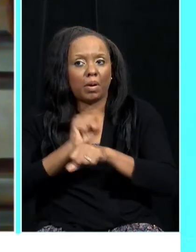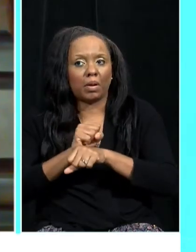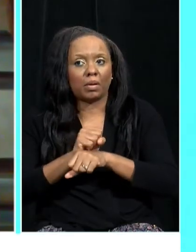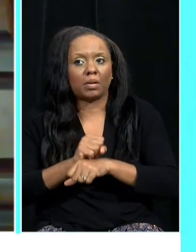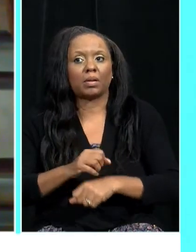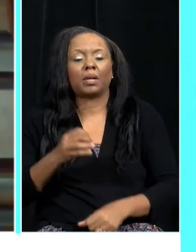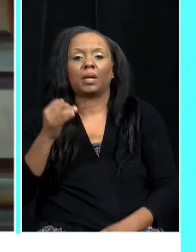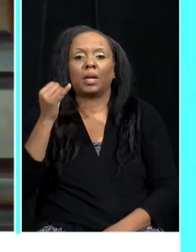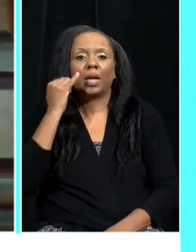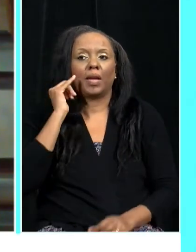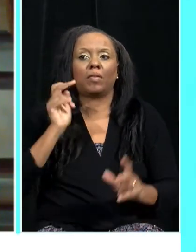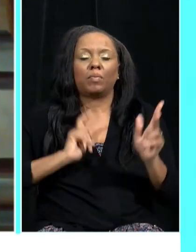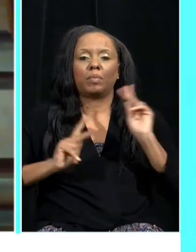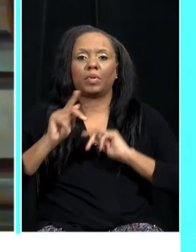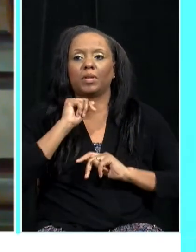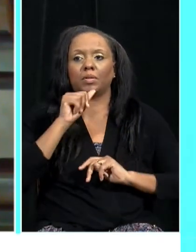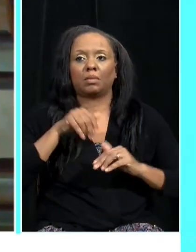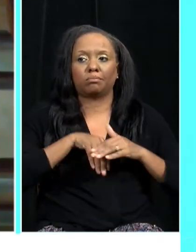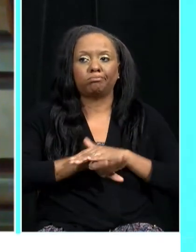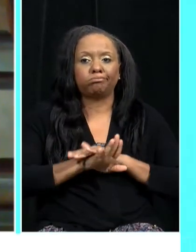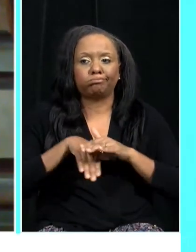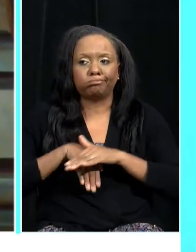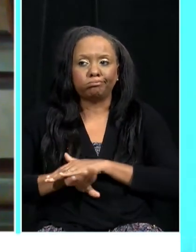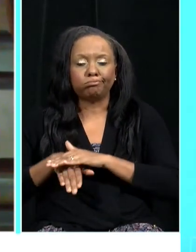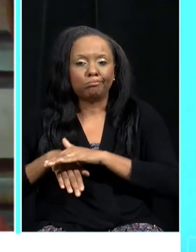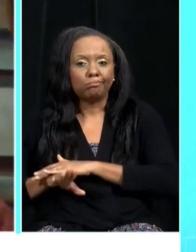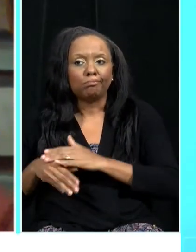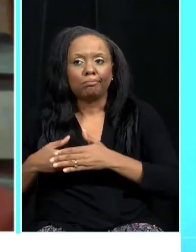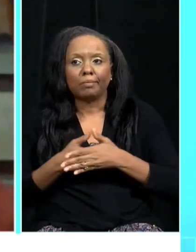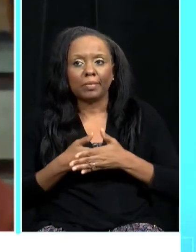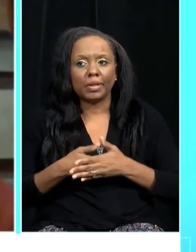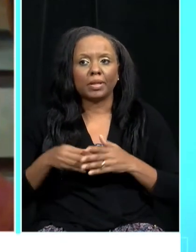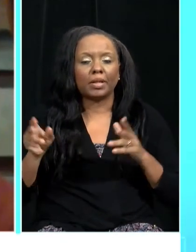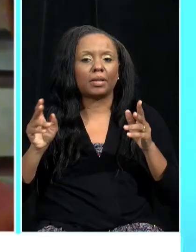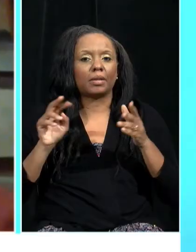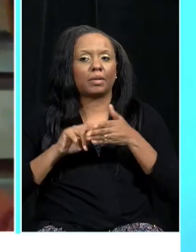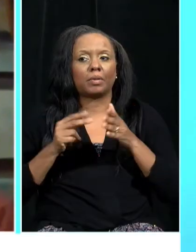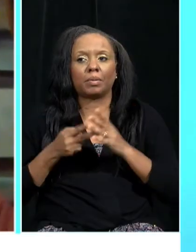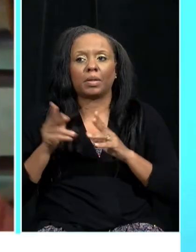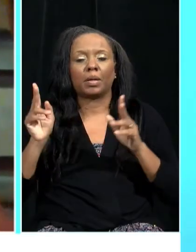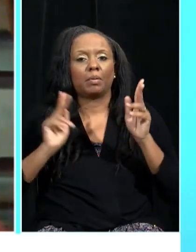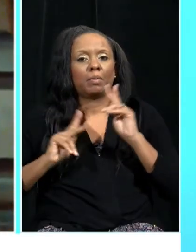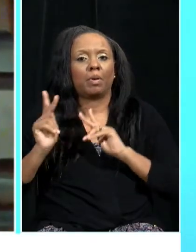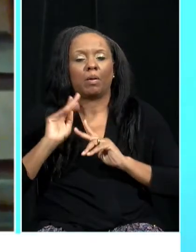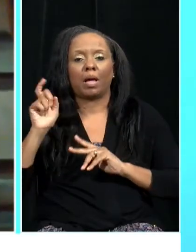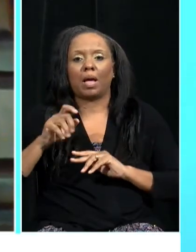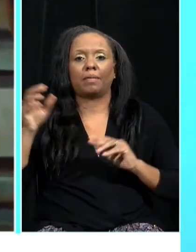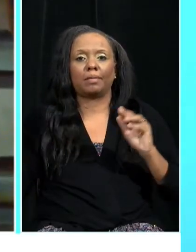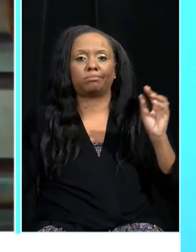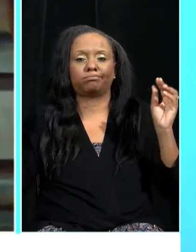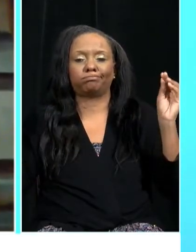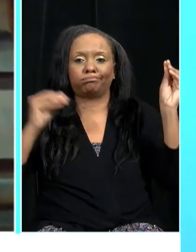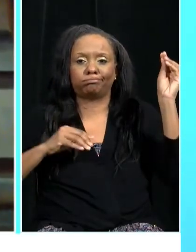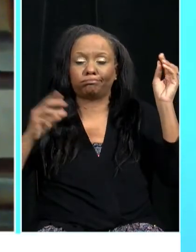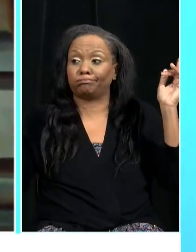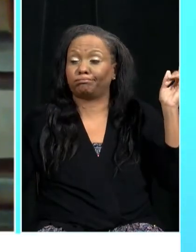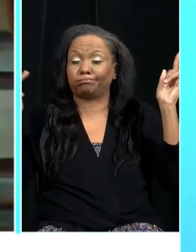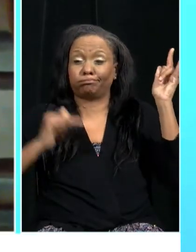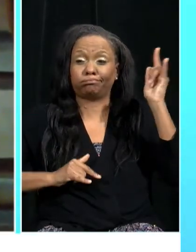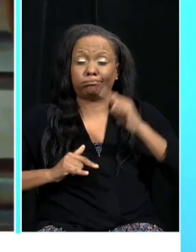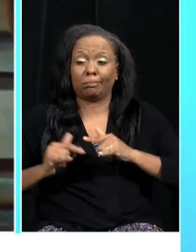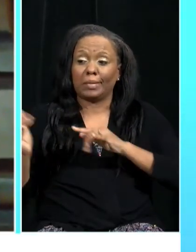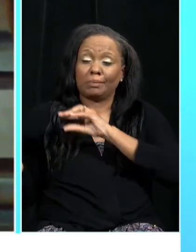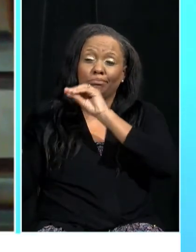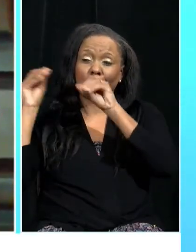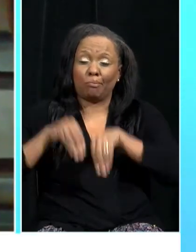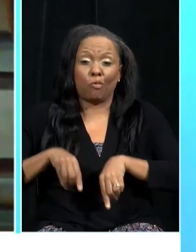babies in Barbados, certainly you have to be bringing in persons. If you attach that to the things that you hear the governor of the central bank speaking,